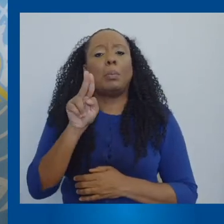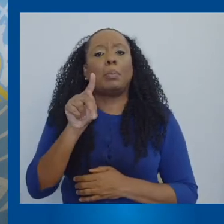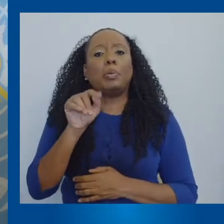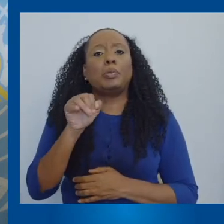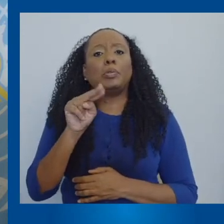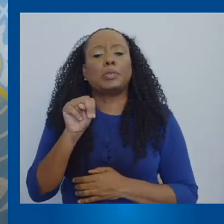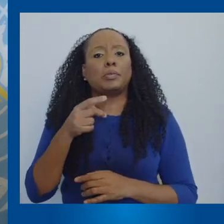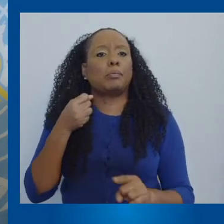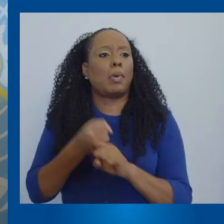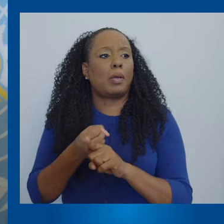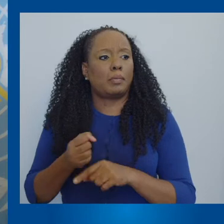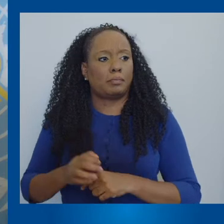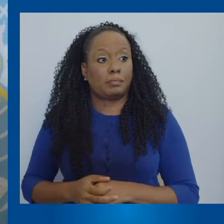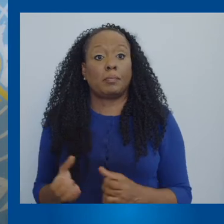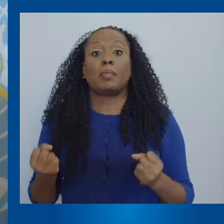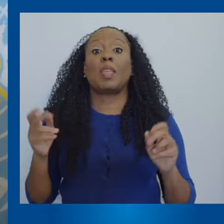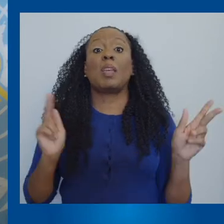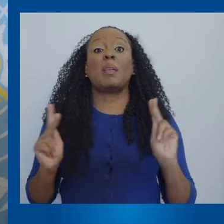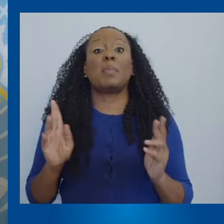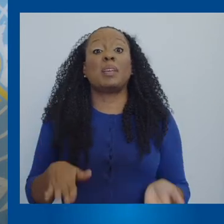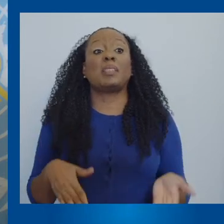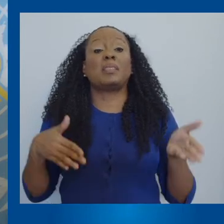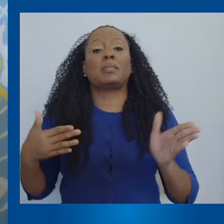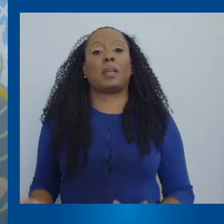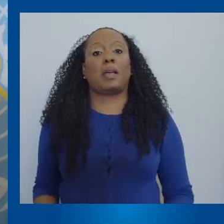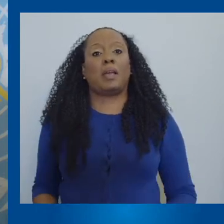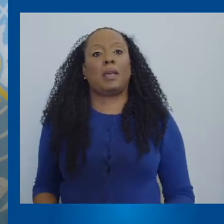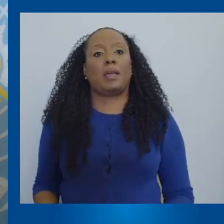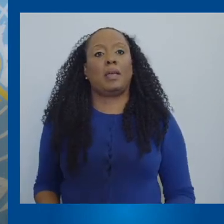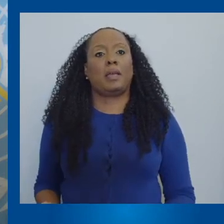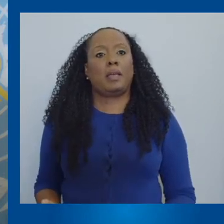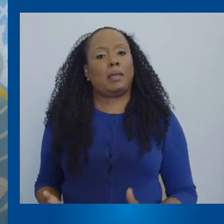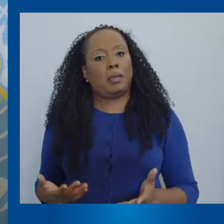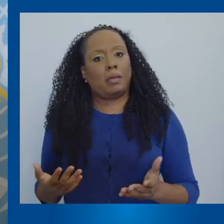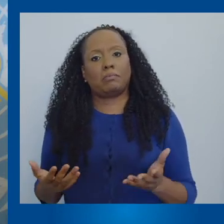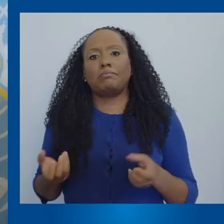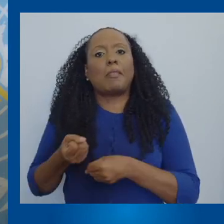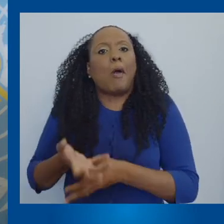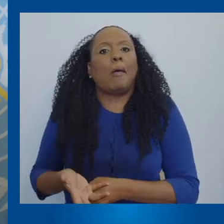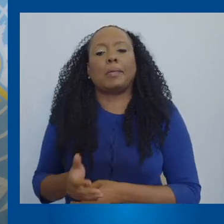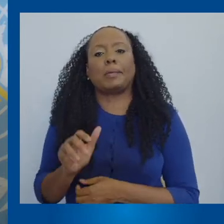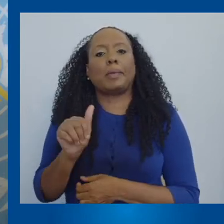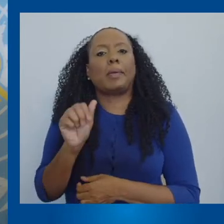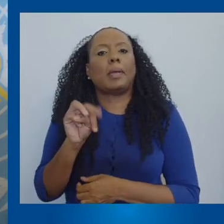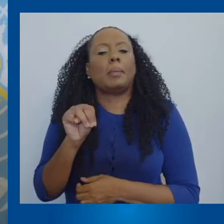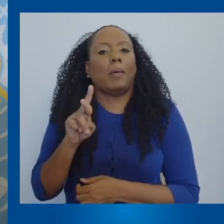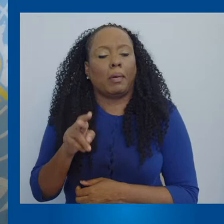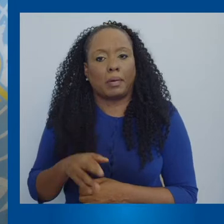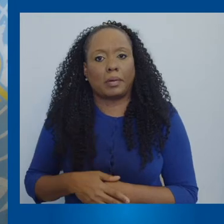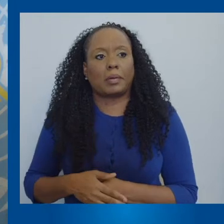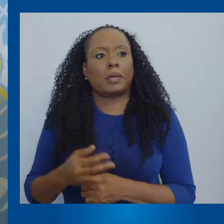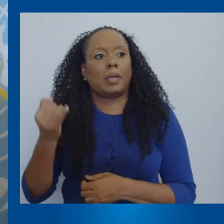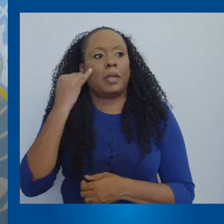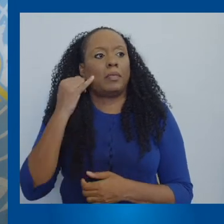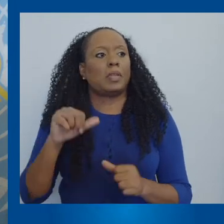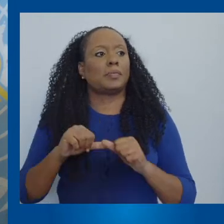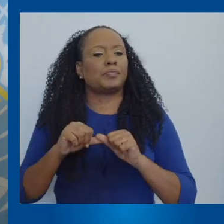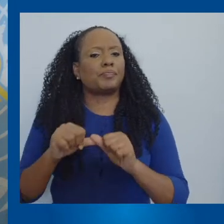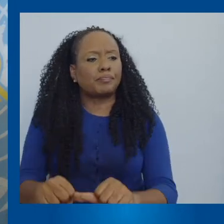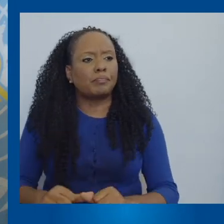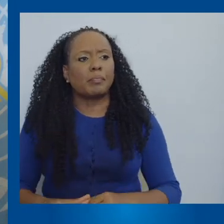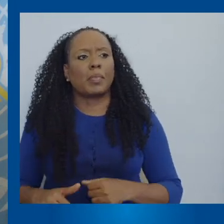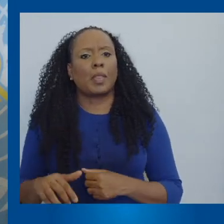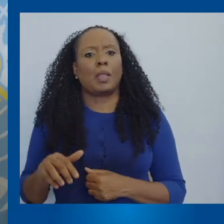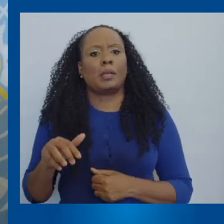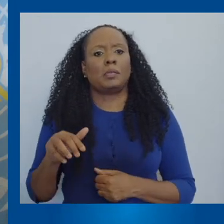already die from AMR worldwide, as we heard from the Prime Minister. And if we continue to pour antimicrobials